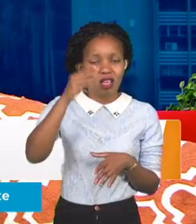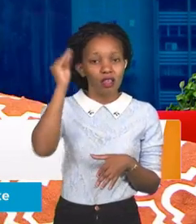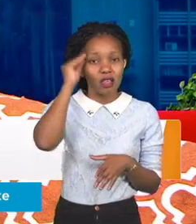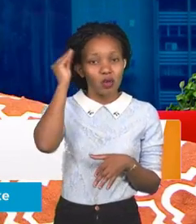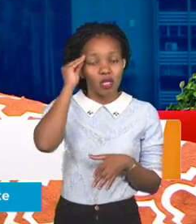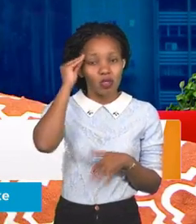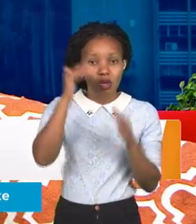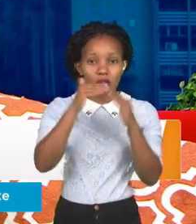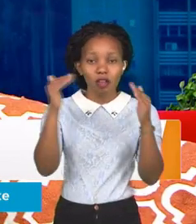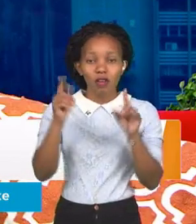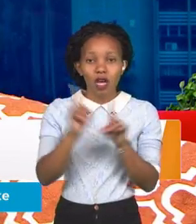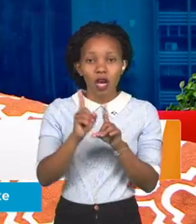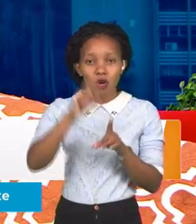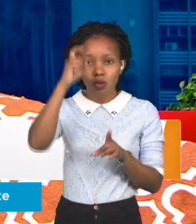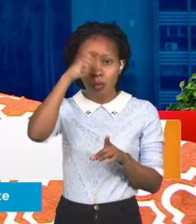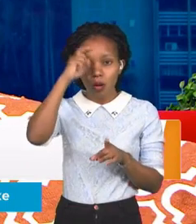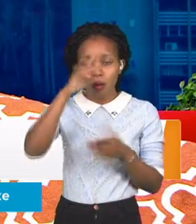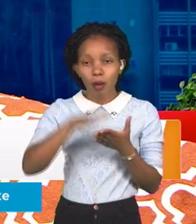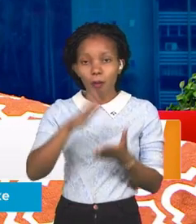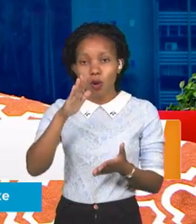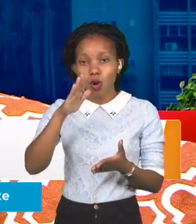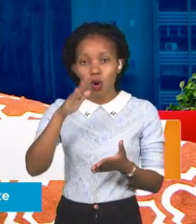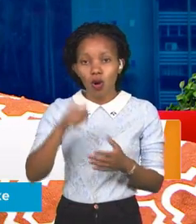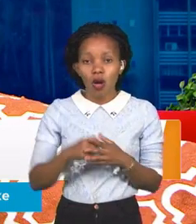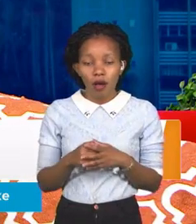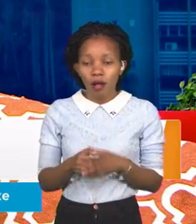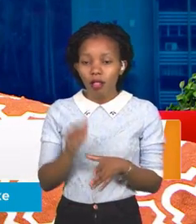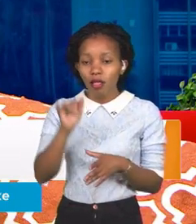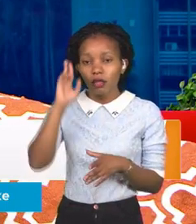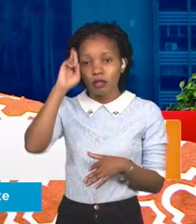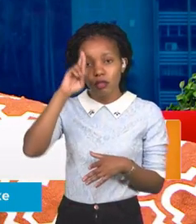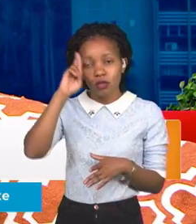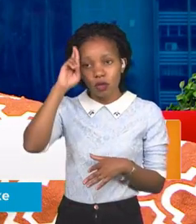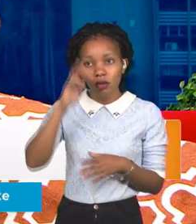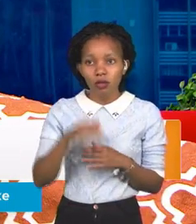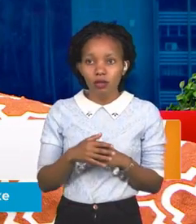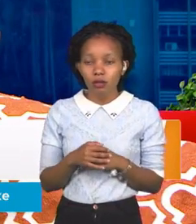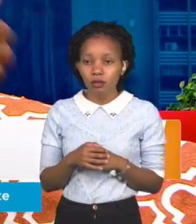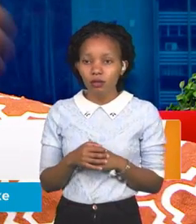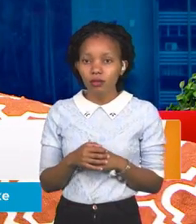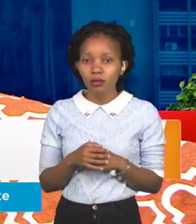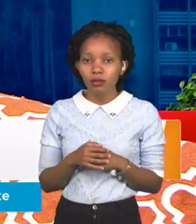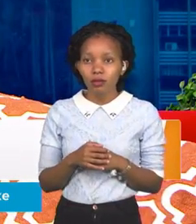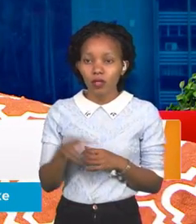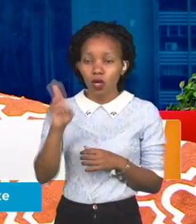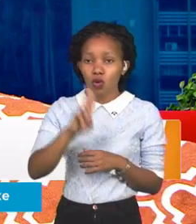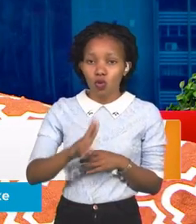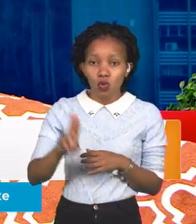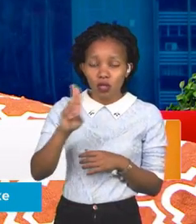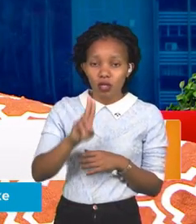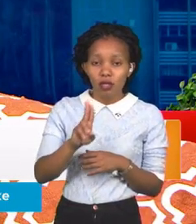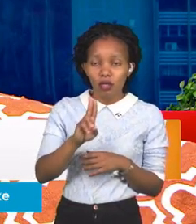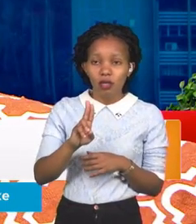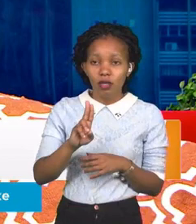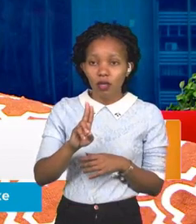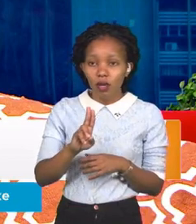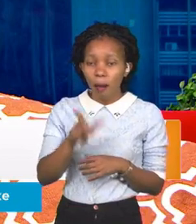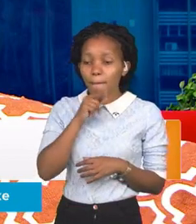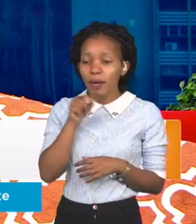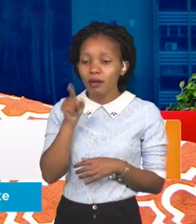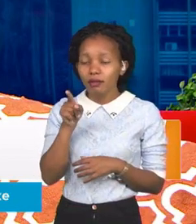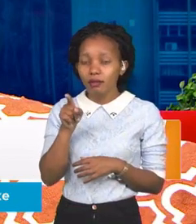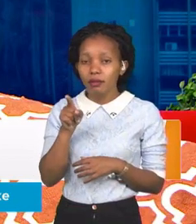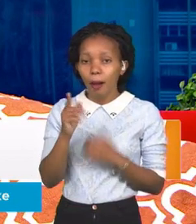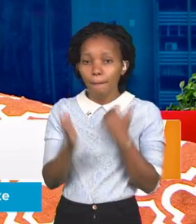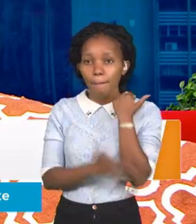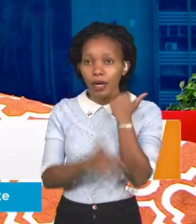education, okay, okay. higher level of intelligence, mm-hmm. and for that reason she is using him mm-hmm. or treating him badly